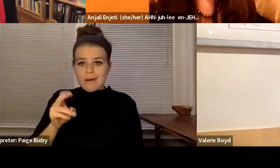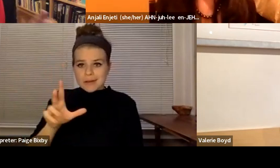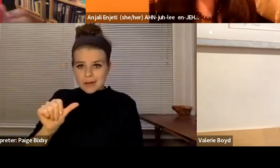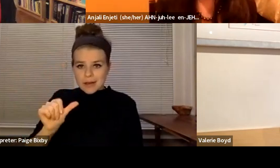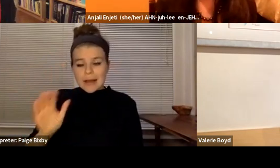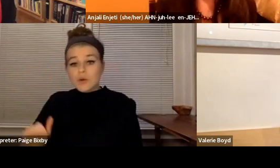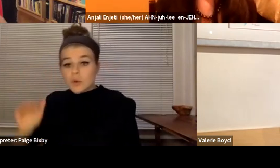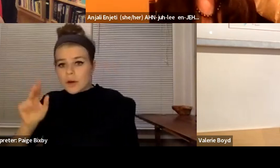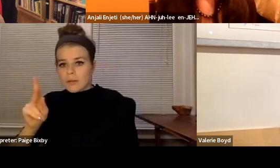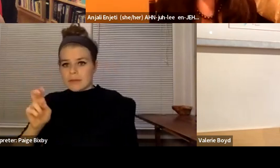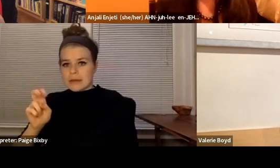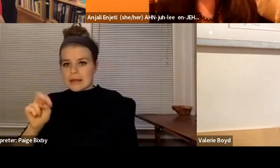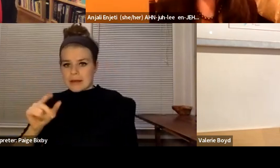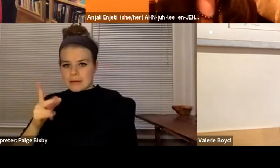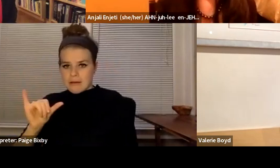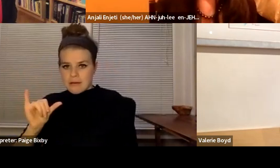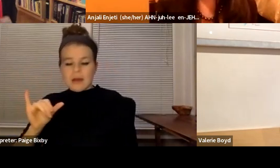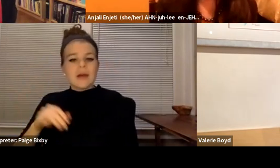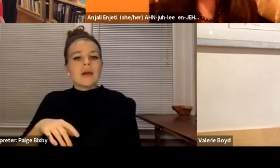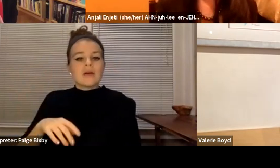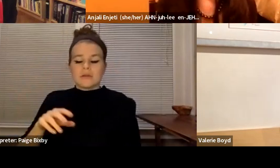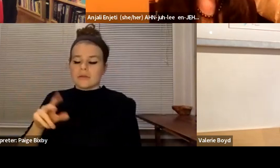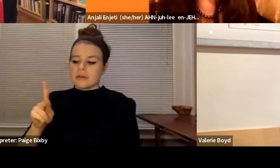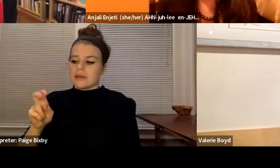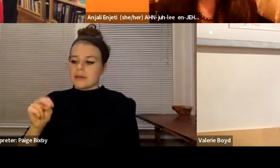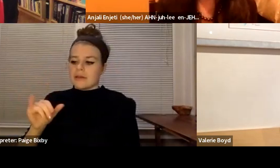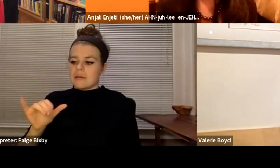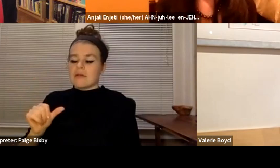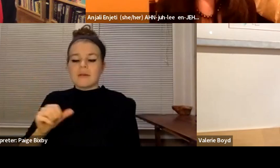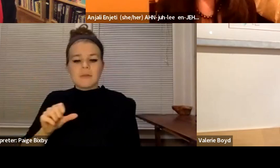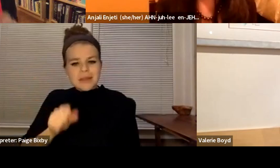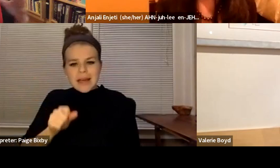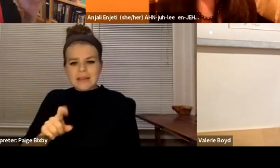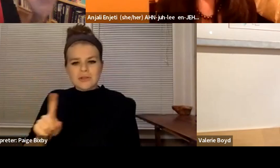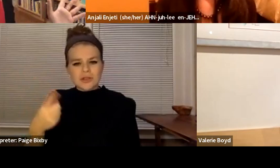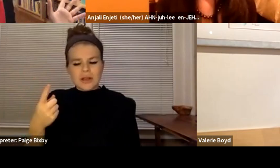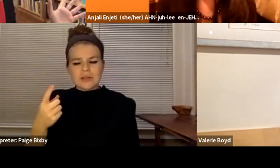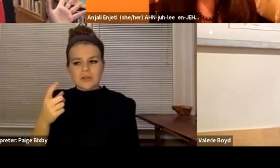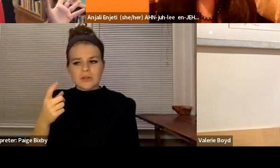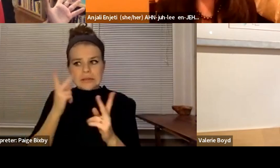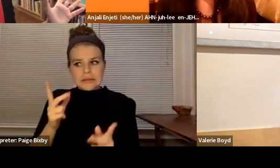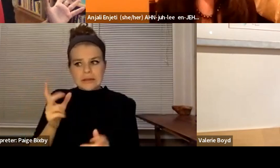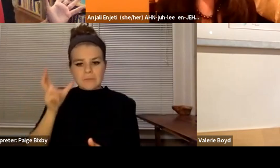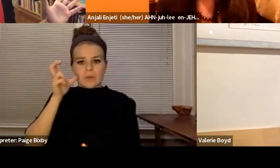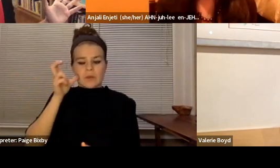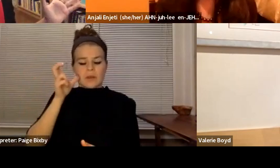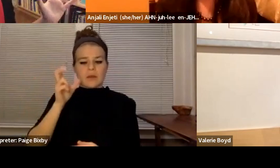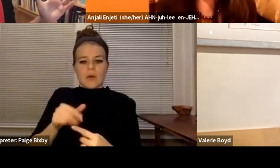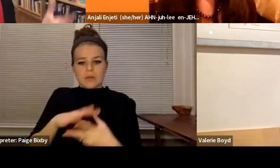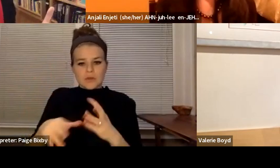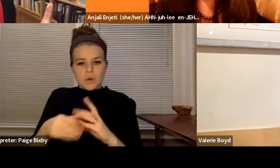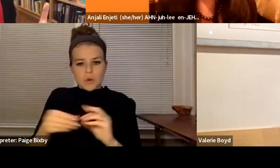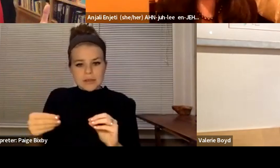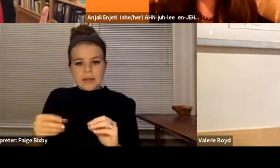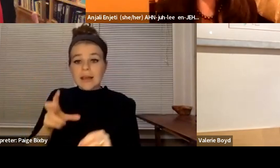hadn't been there, and to see that, like that loss of, you know, I'd heard these stories, but there was so much that, you know,